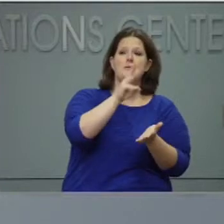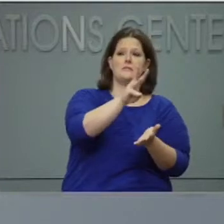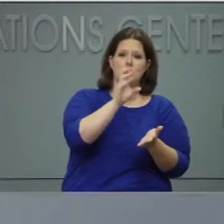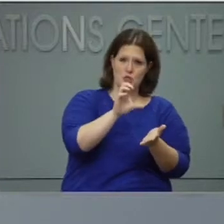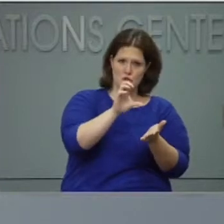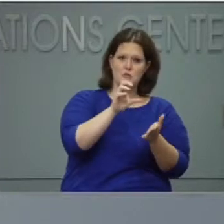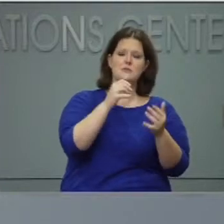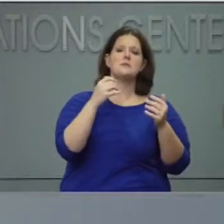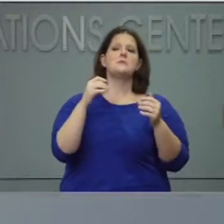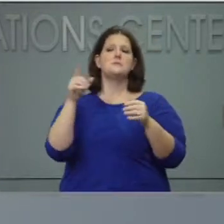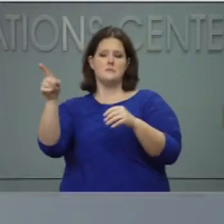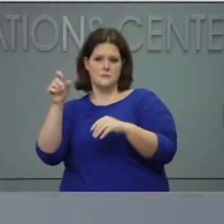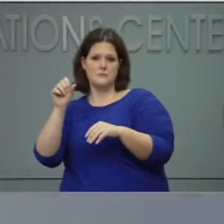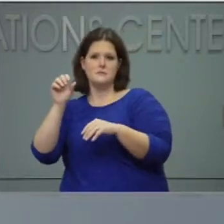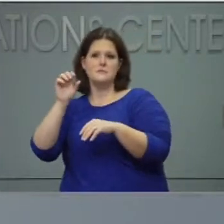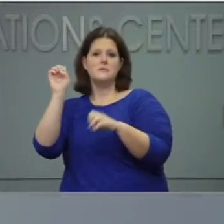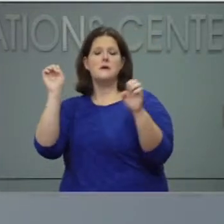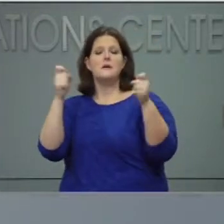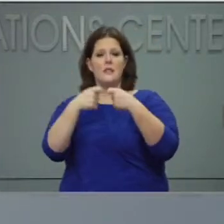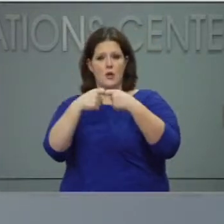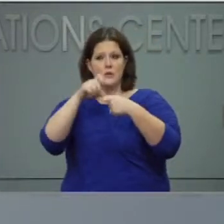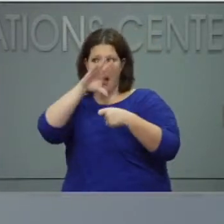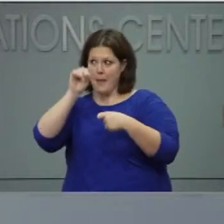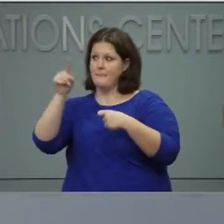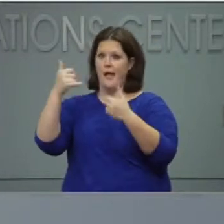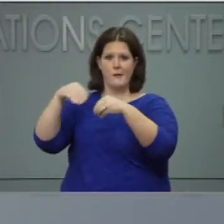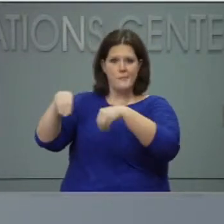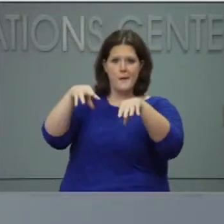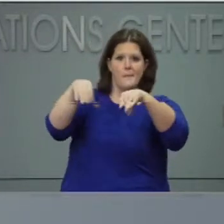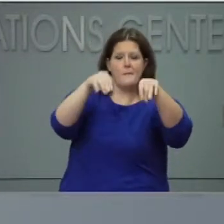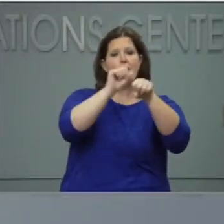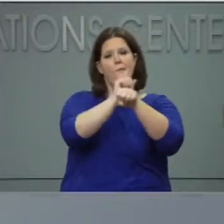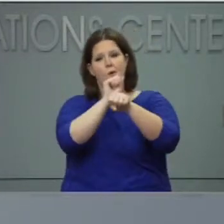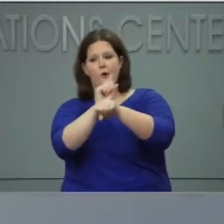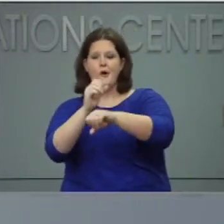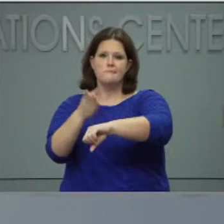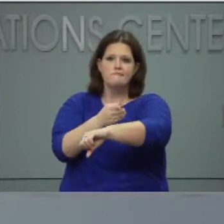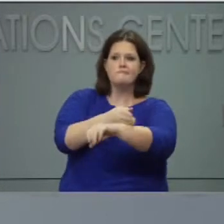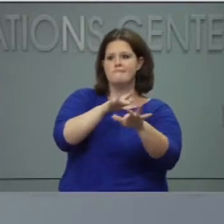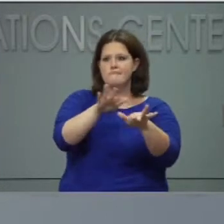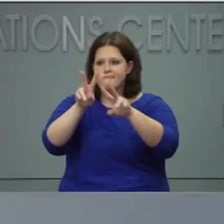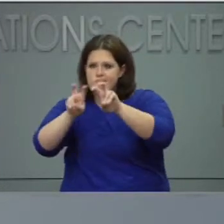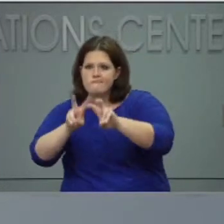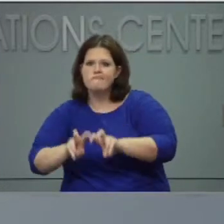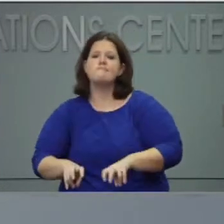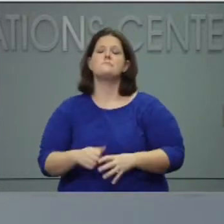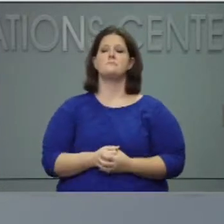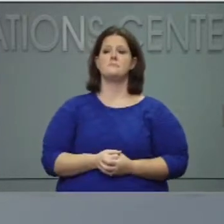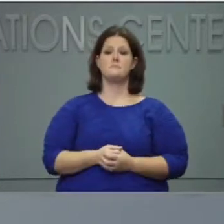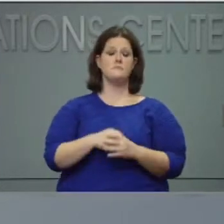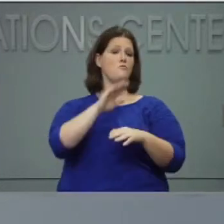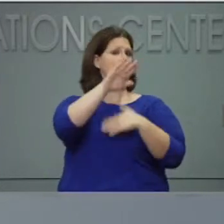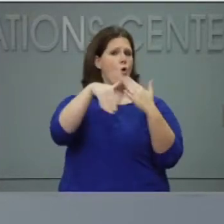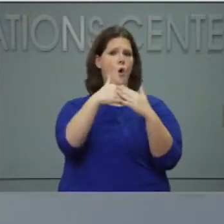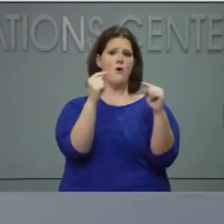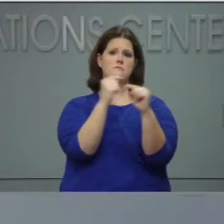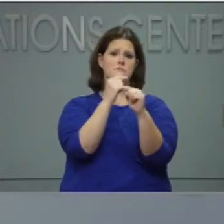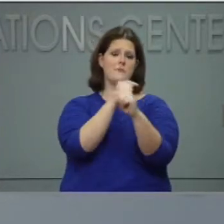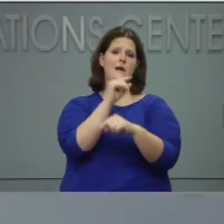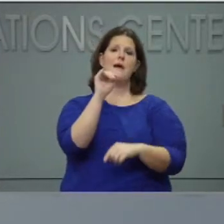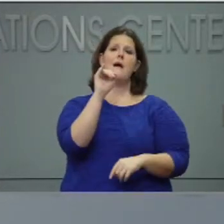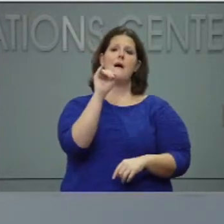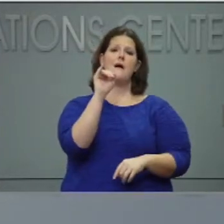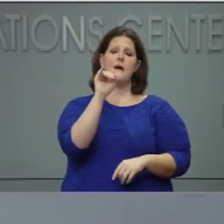people reconnected. All major interstates are open right now. We do have 6 main road closures